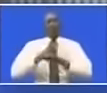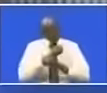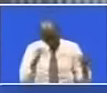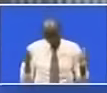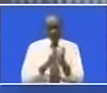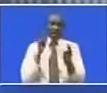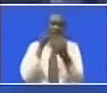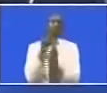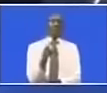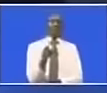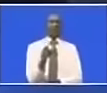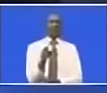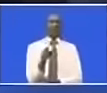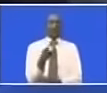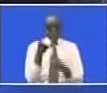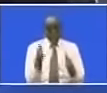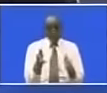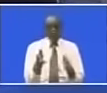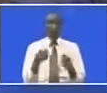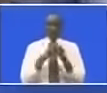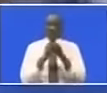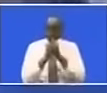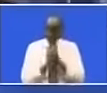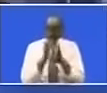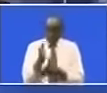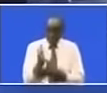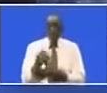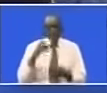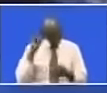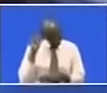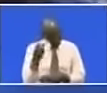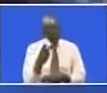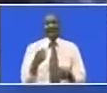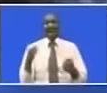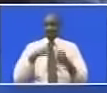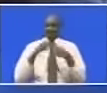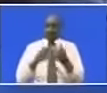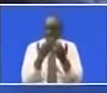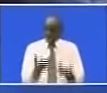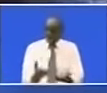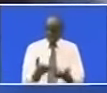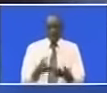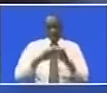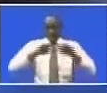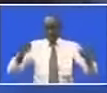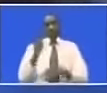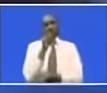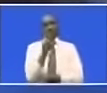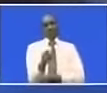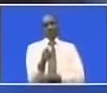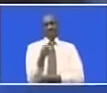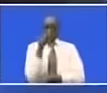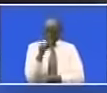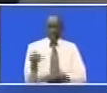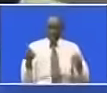the papal celebration. And the Mass by the Pope will be the second historic event in which the altar will be used. This